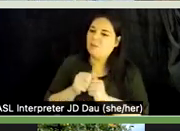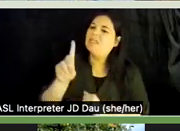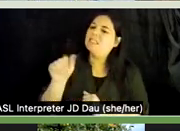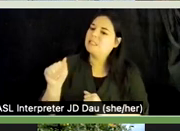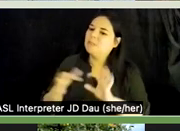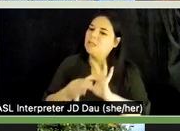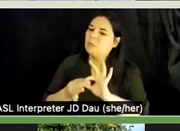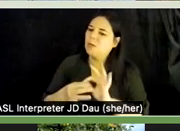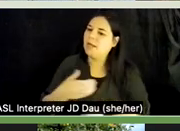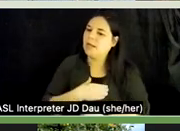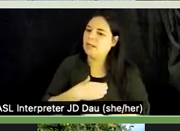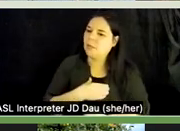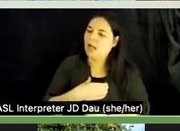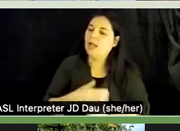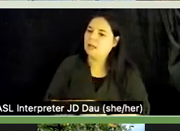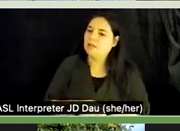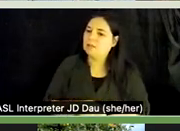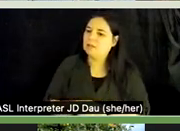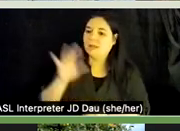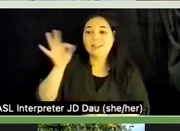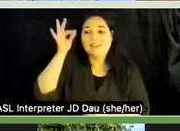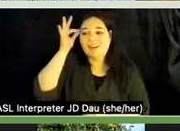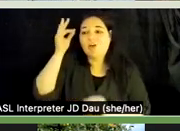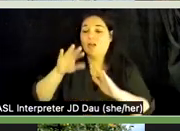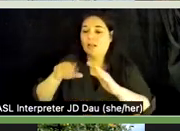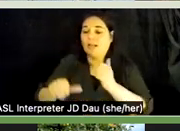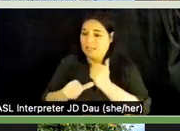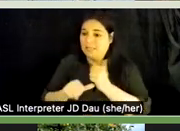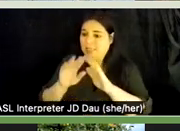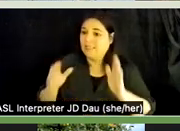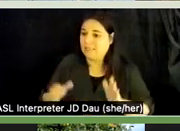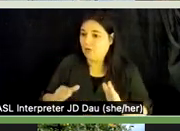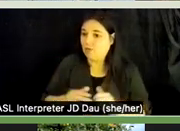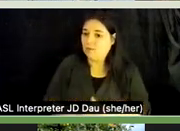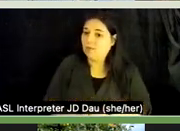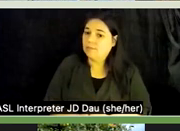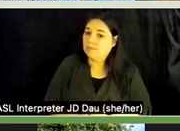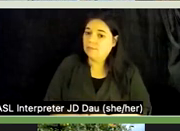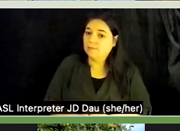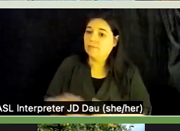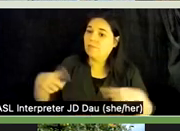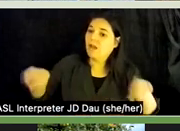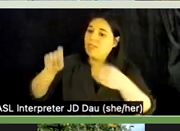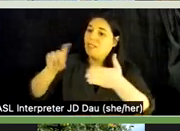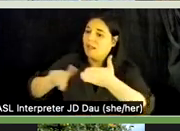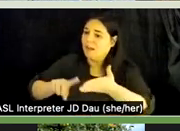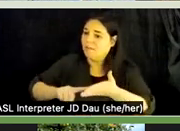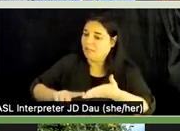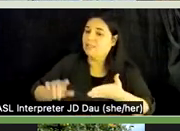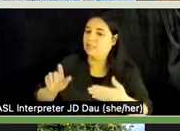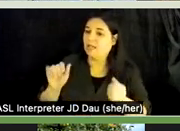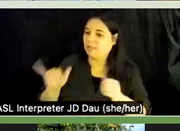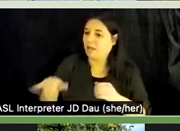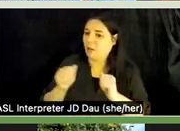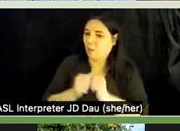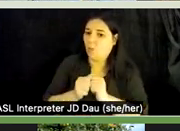disability-related complaints in federally assisted housing. They would investigate under